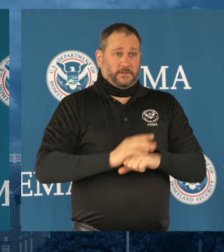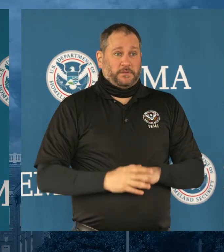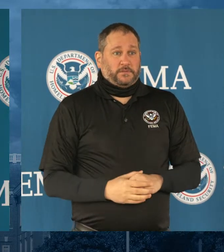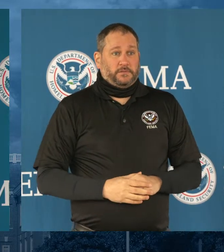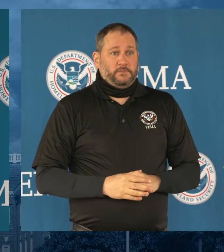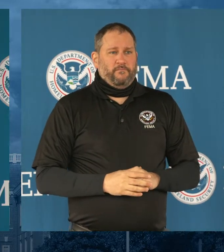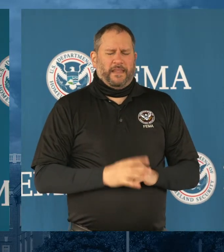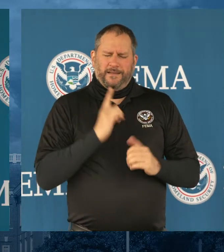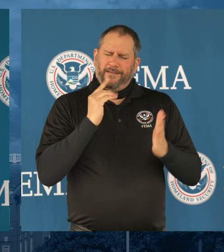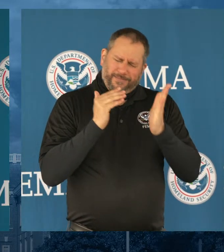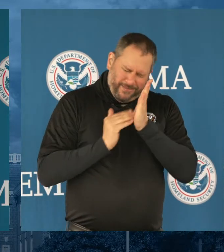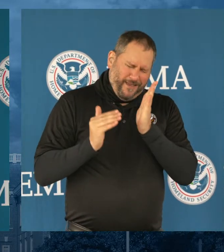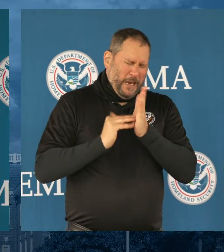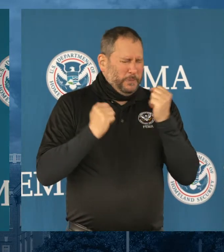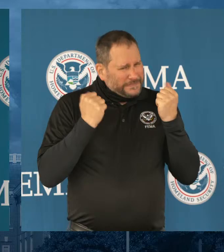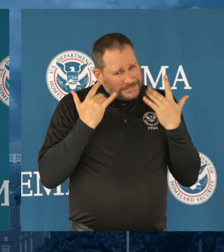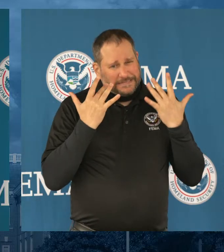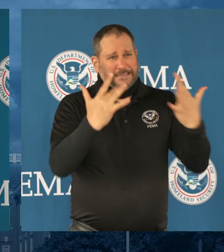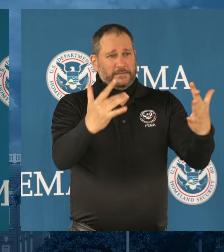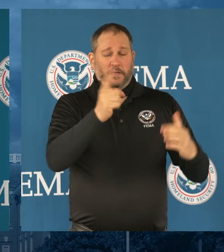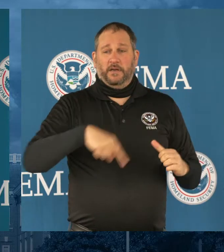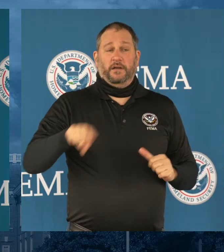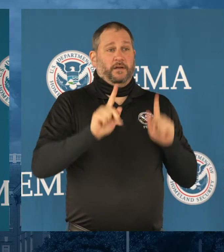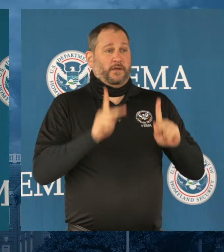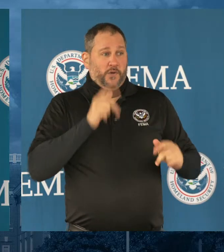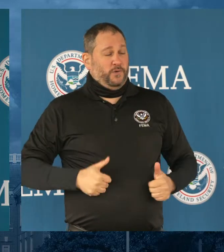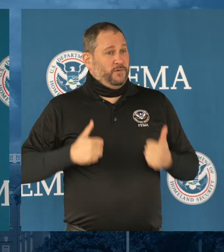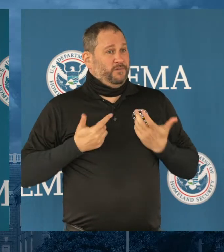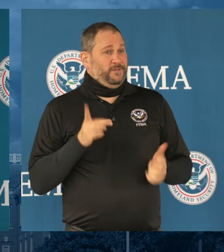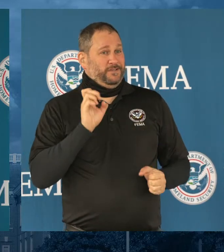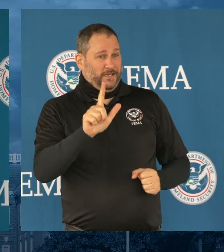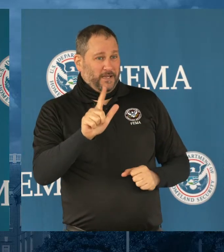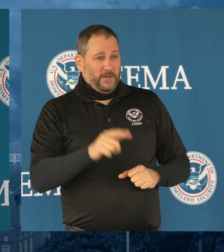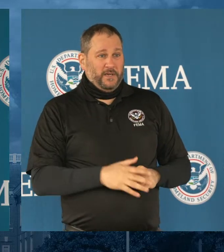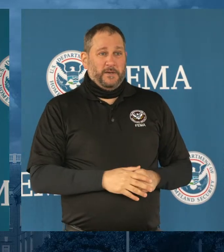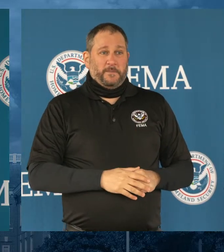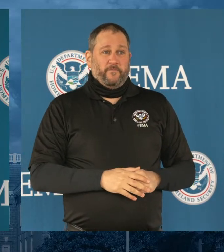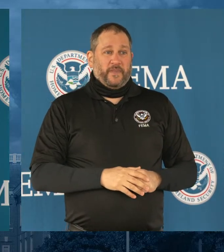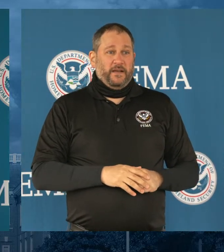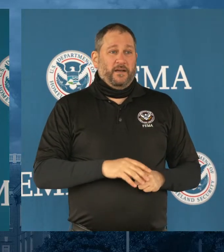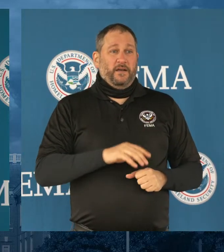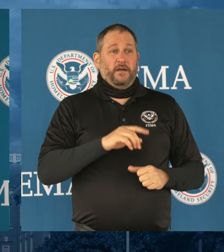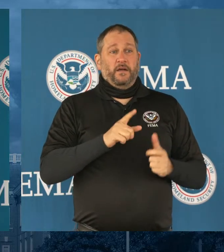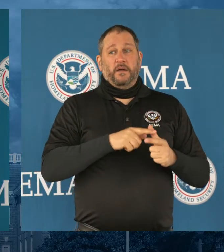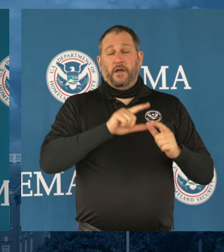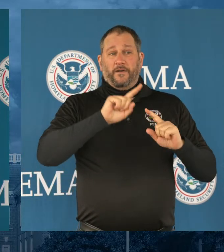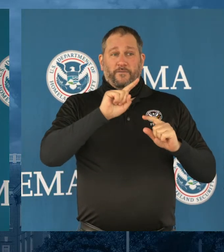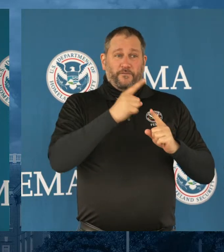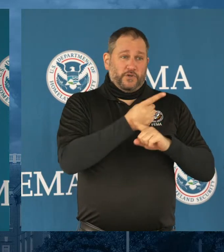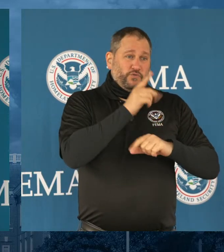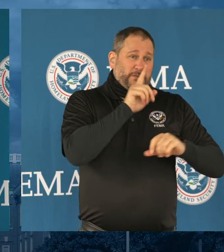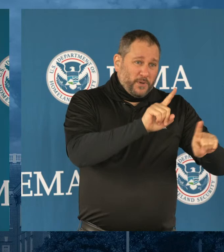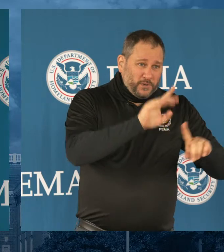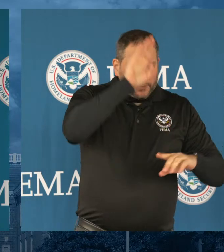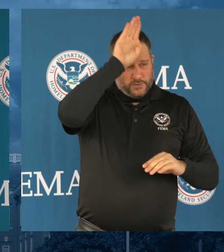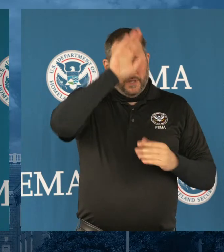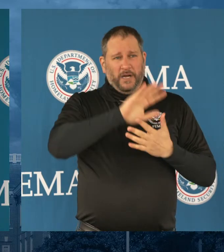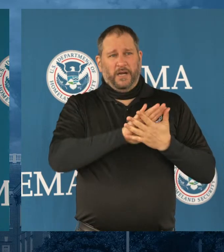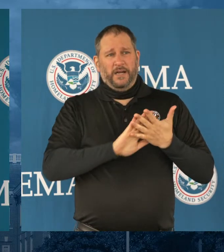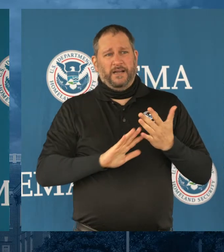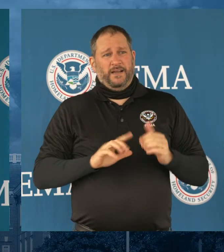of Delawareans, 1A, first responders, healthcare workers, everybody in that 1A